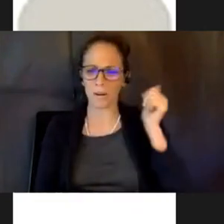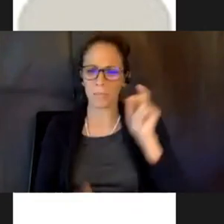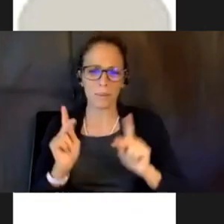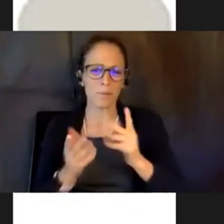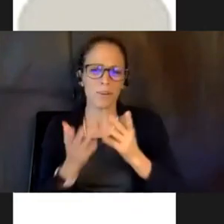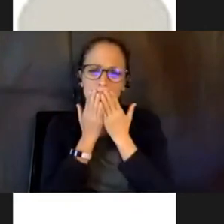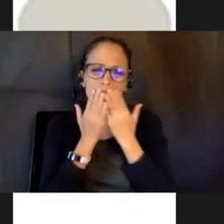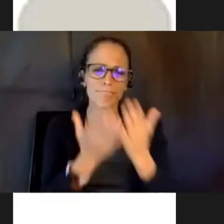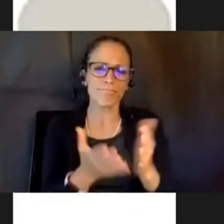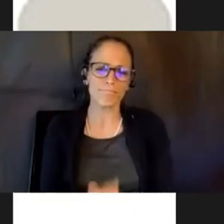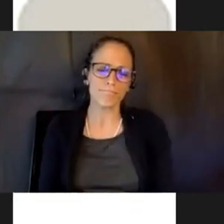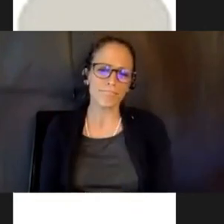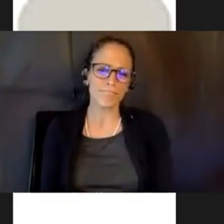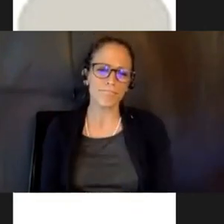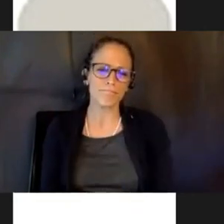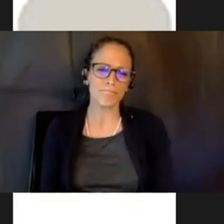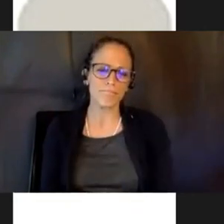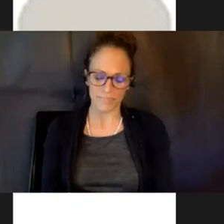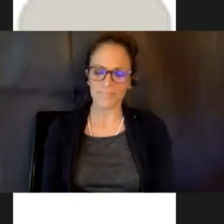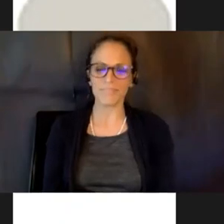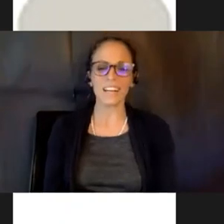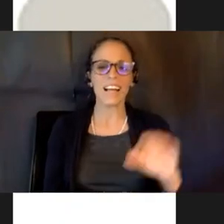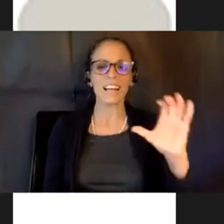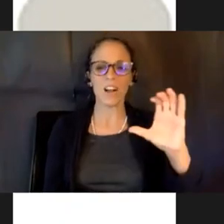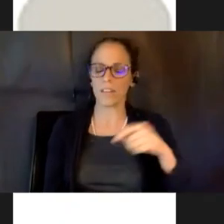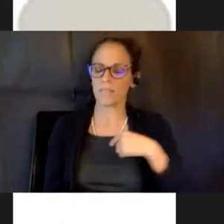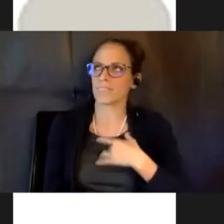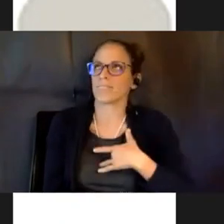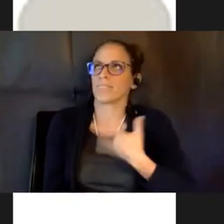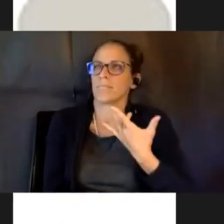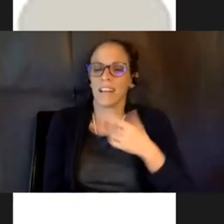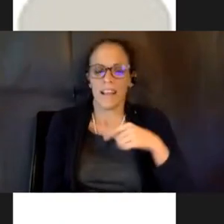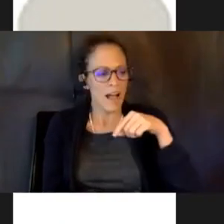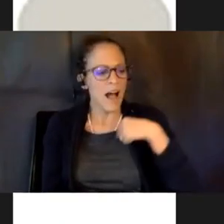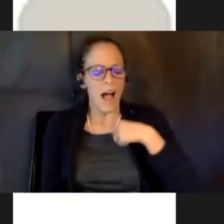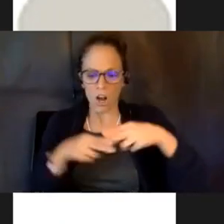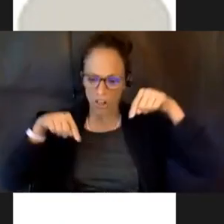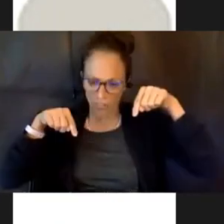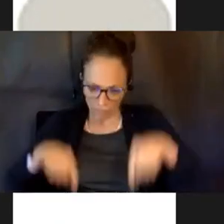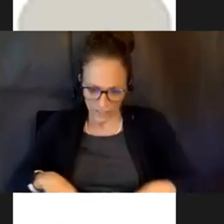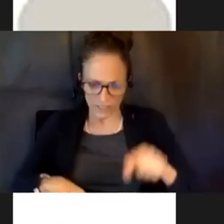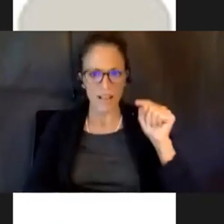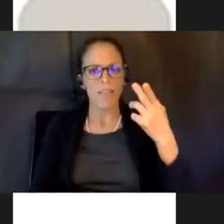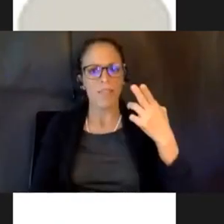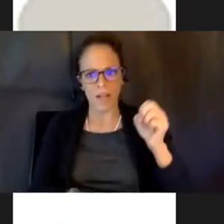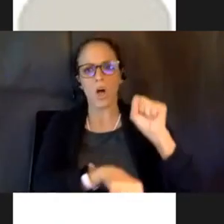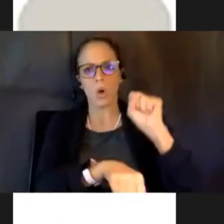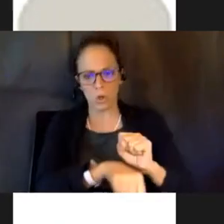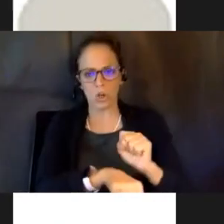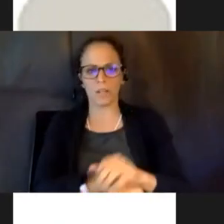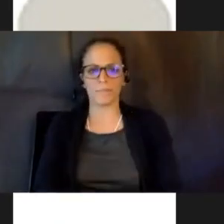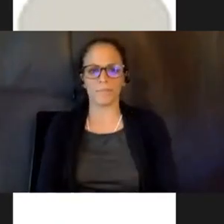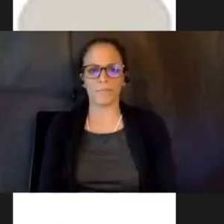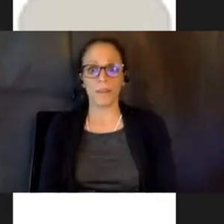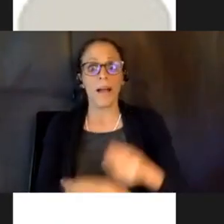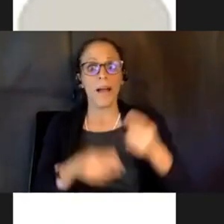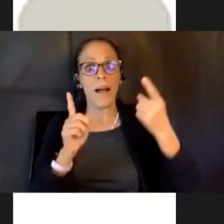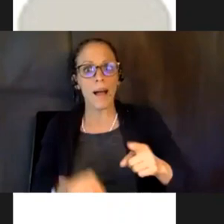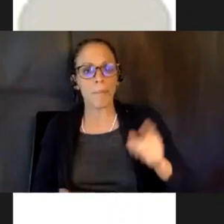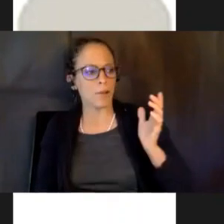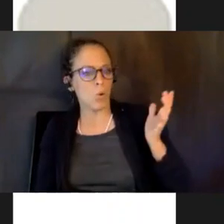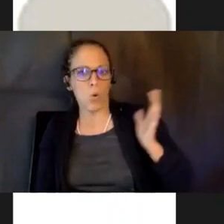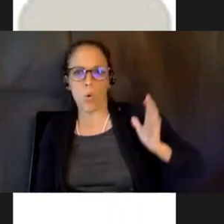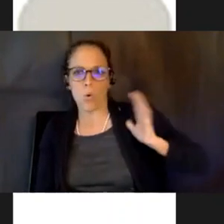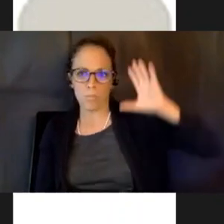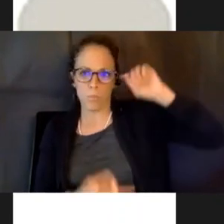You know, this is the work. And, you know, I was telling somebody lately, some old boyfriend wrote me recently, and he was like, happy birthday, because I just had my